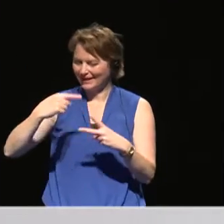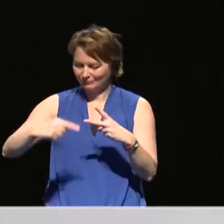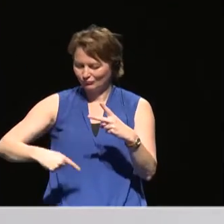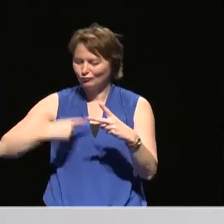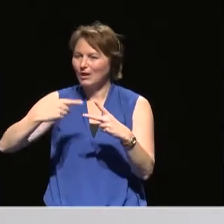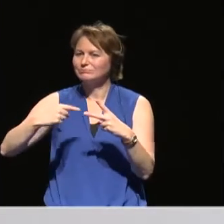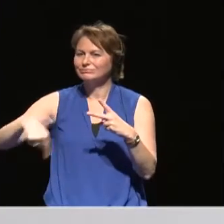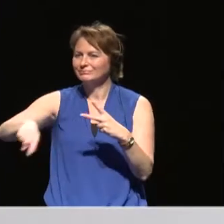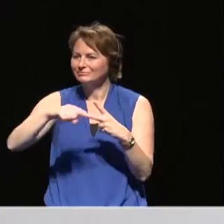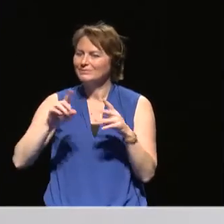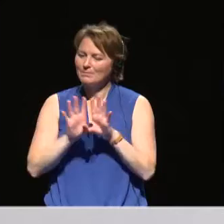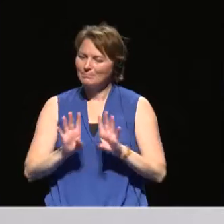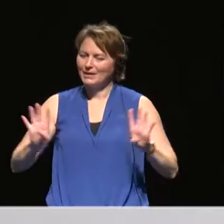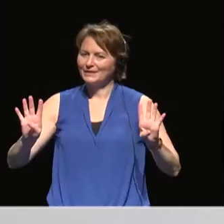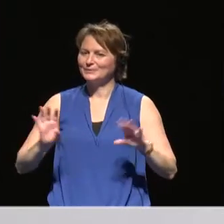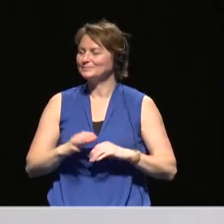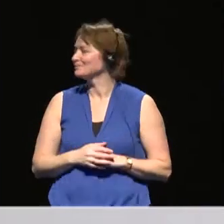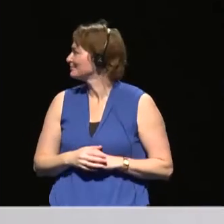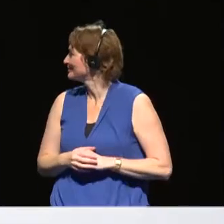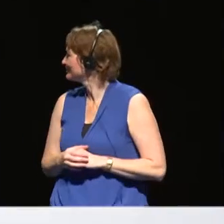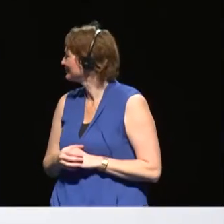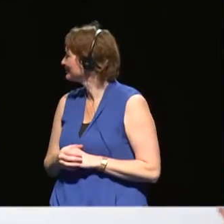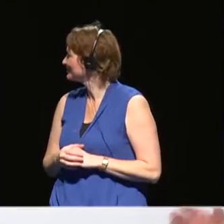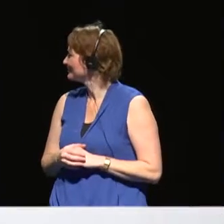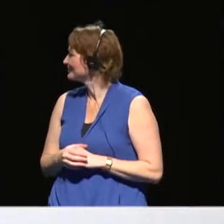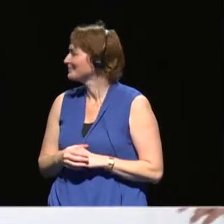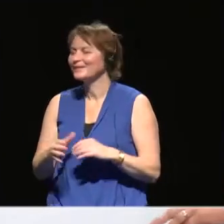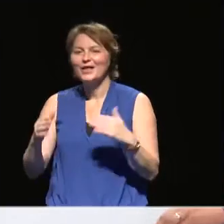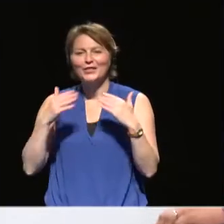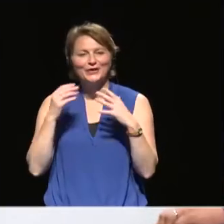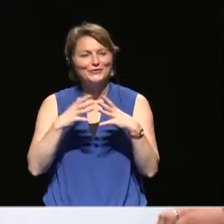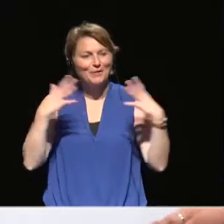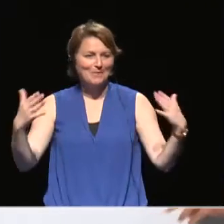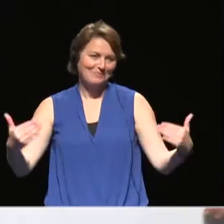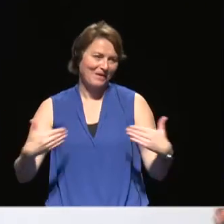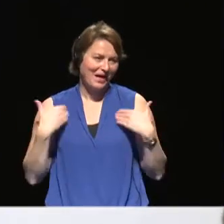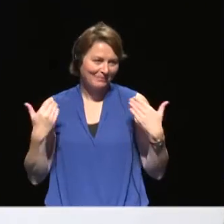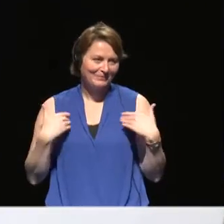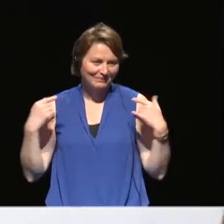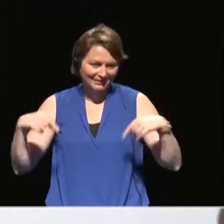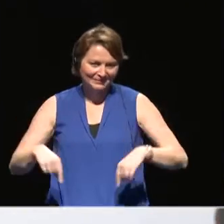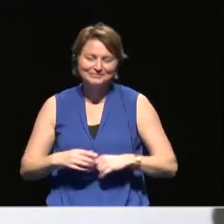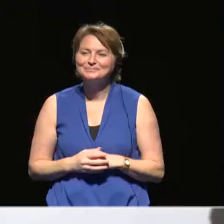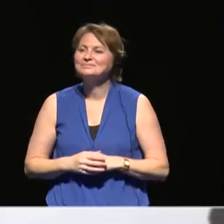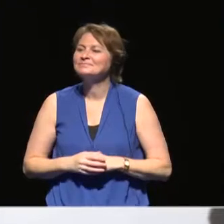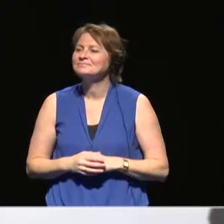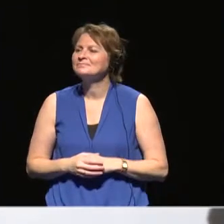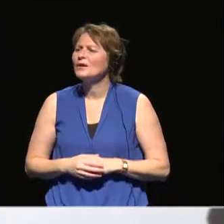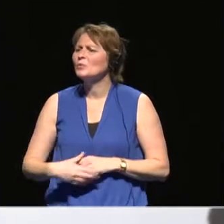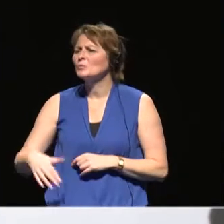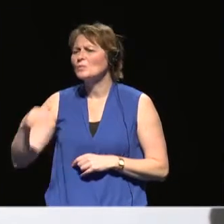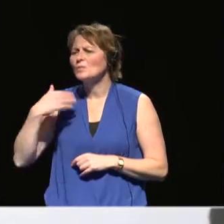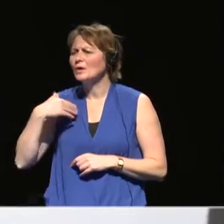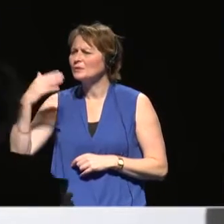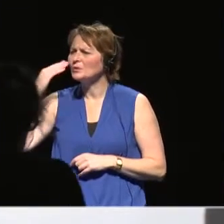high panel. You have the floor. Thank you very much, and it's a pleasure to be here. We all understand that in many countries,